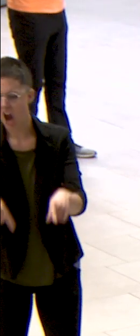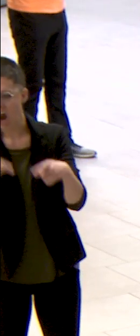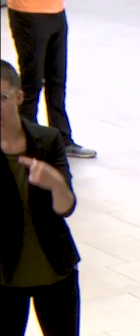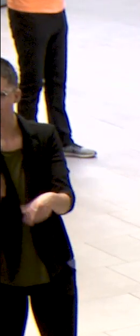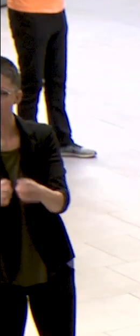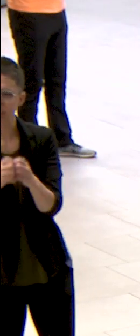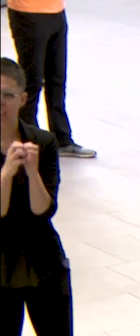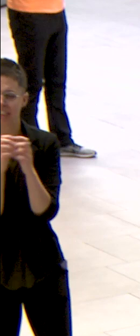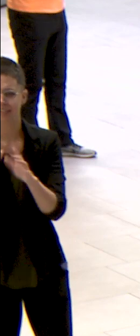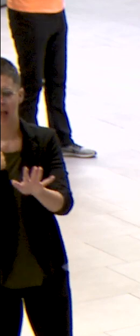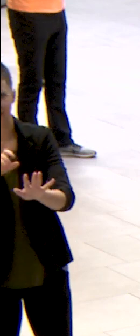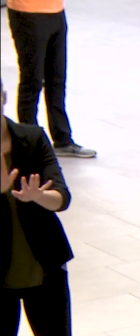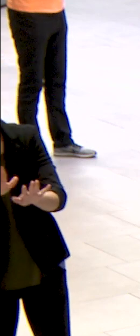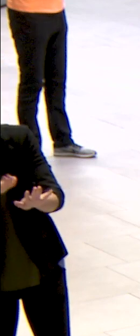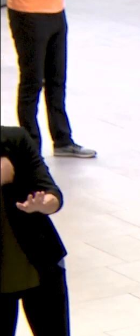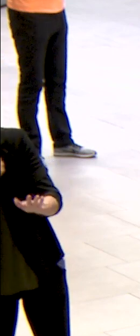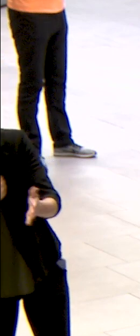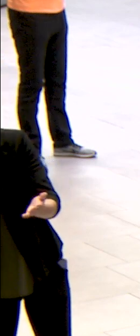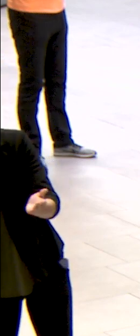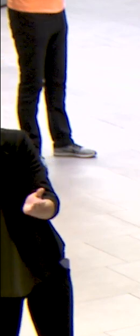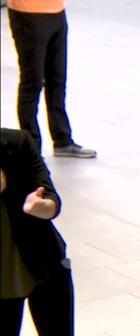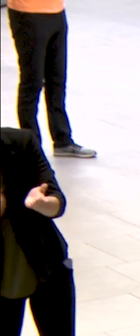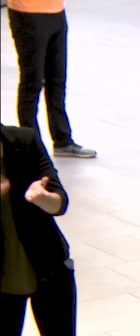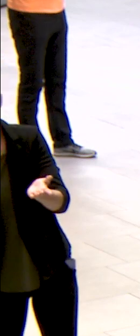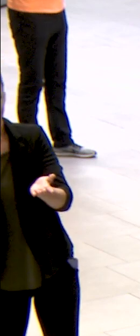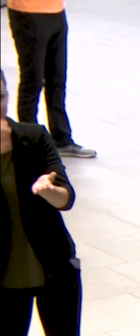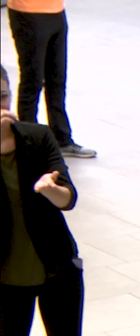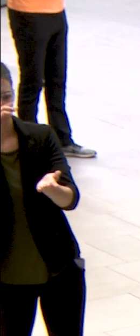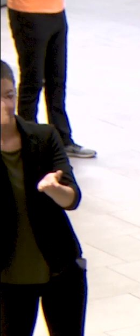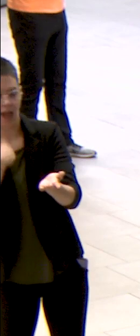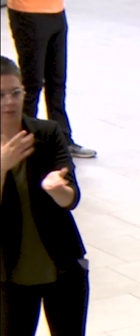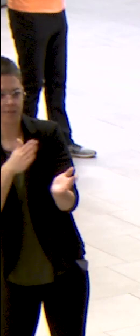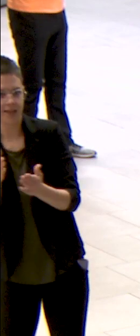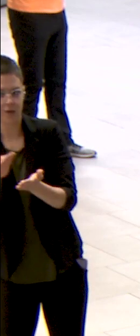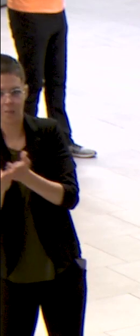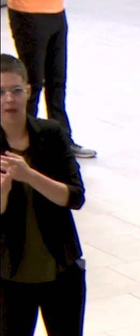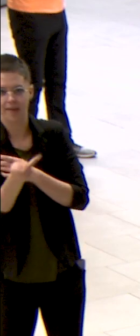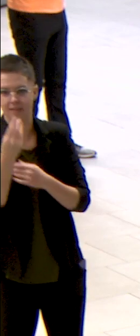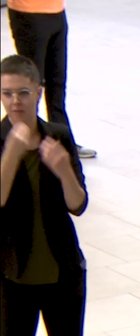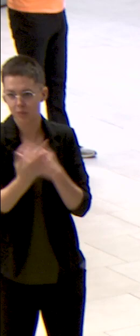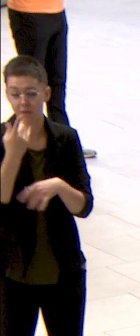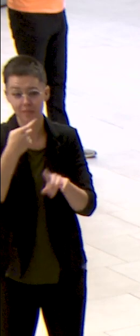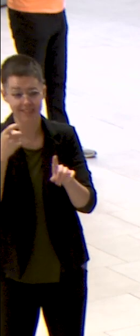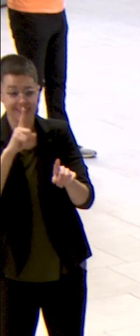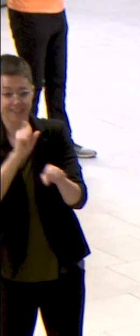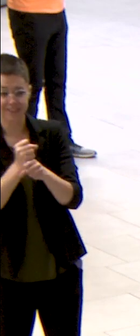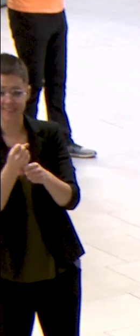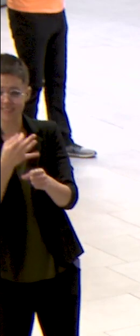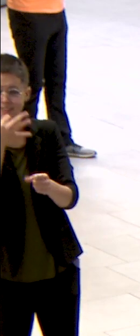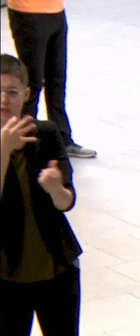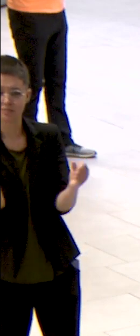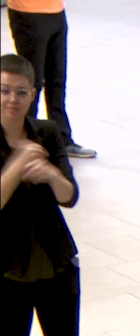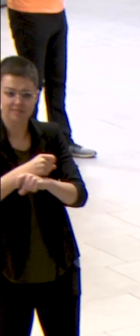enough that I had to apologize to them and tell them, look, guys, I'm really sorry. Like, I was going to buy their breakfast because they literally were going to fight. And one of them was like, nah,